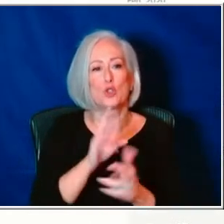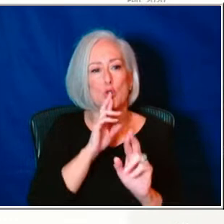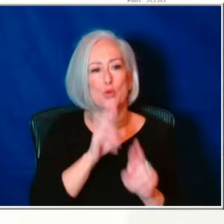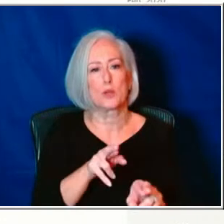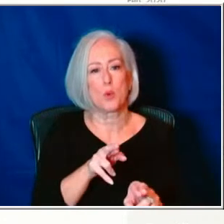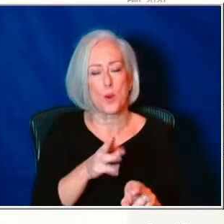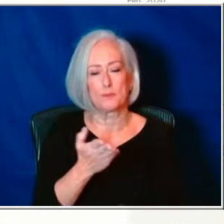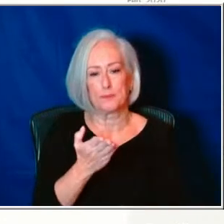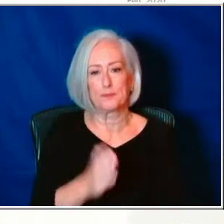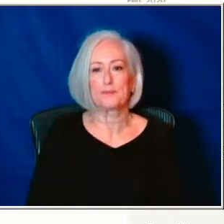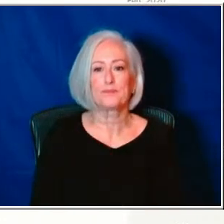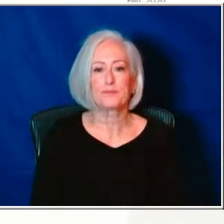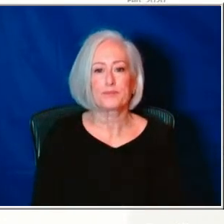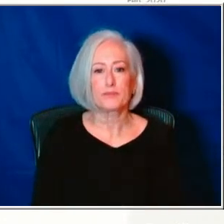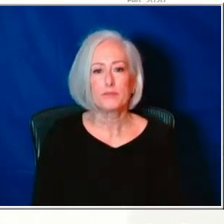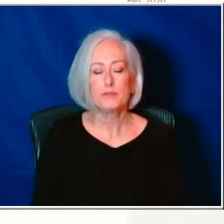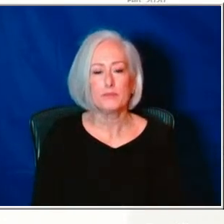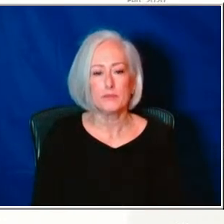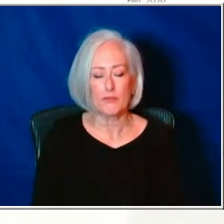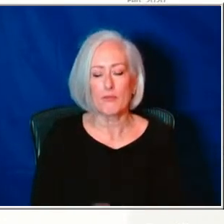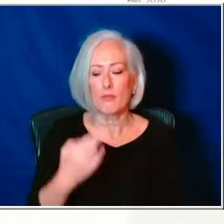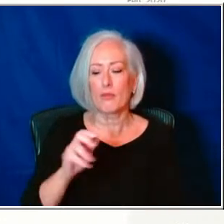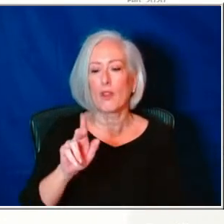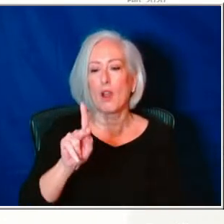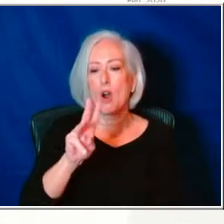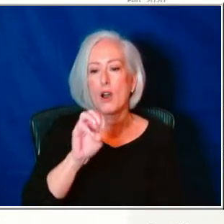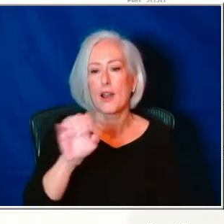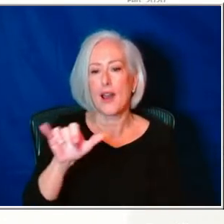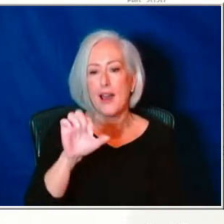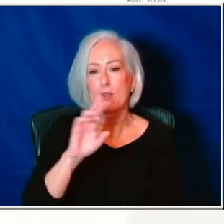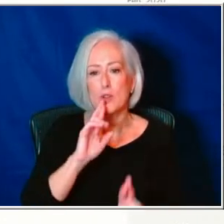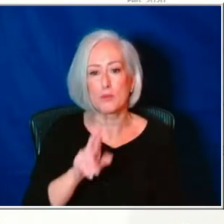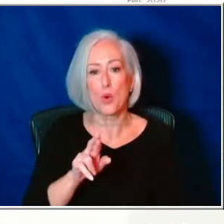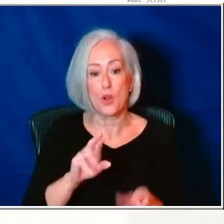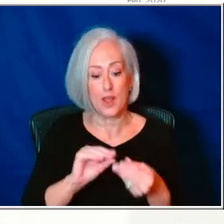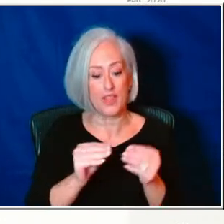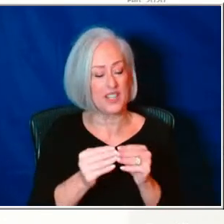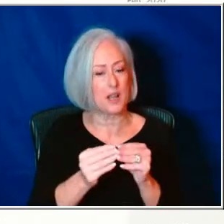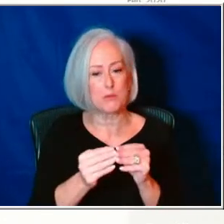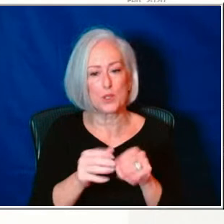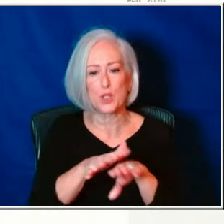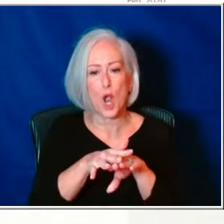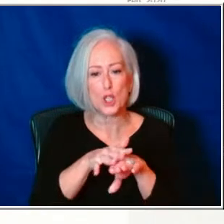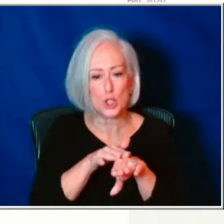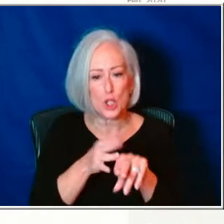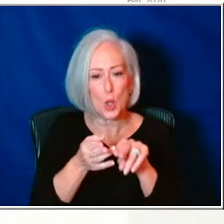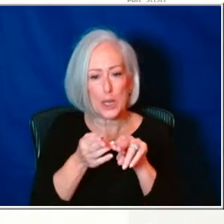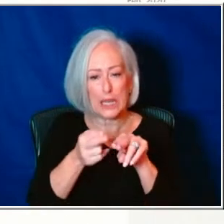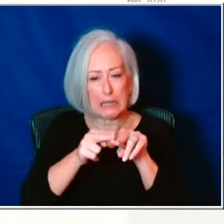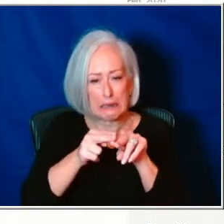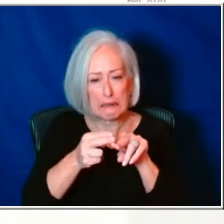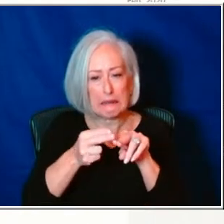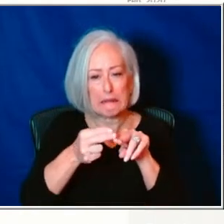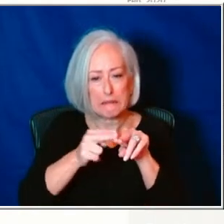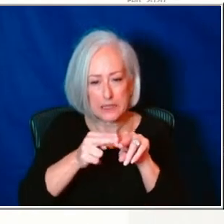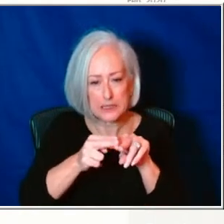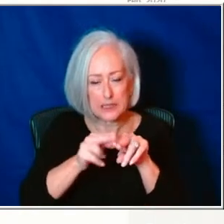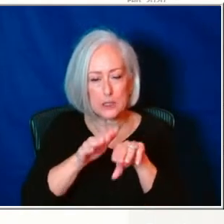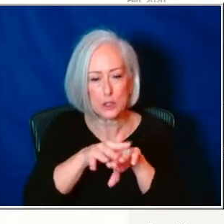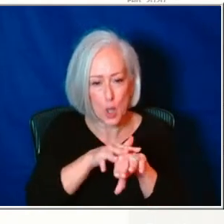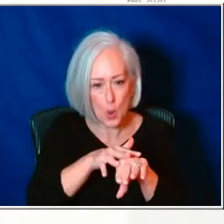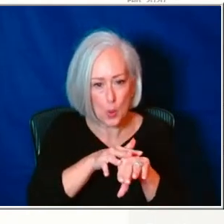Now, what Hawkeye's earlier point is that the numbers aren't going up very fast yet. The challenge to us is